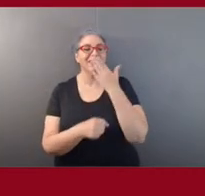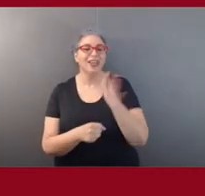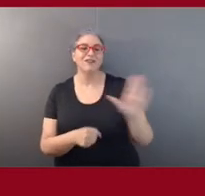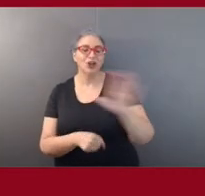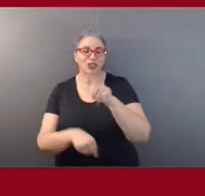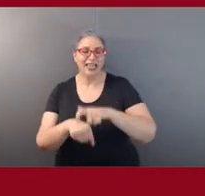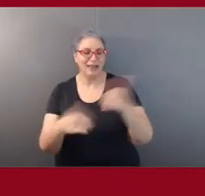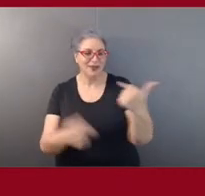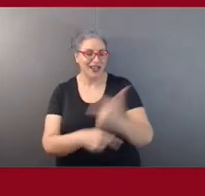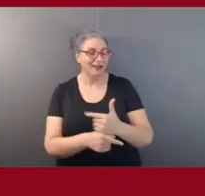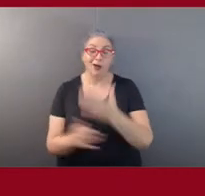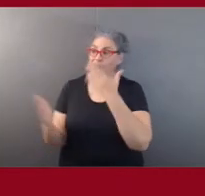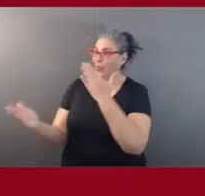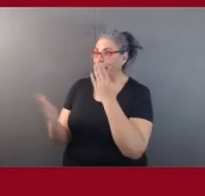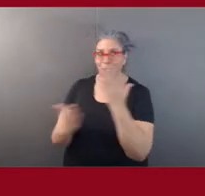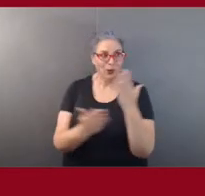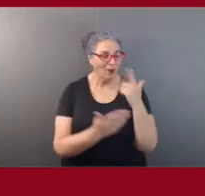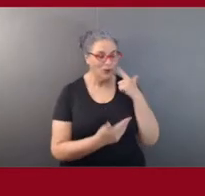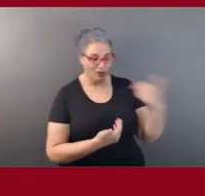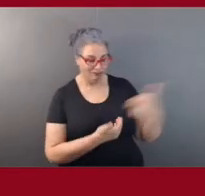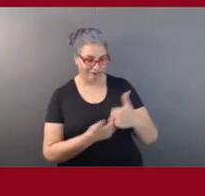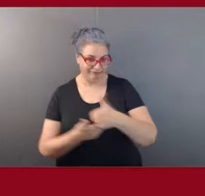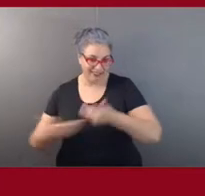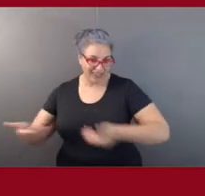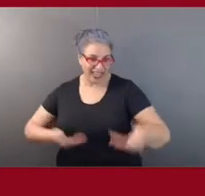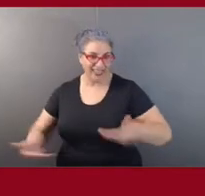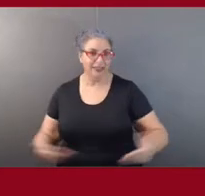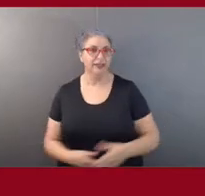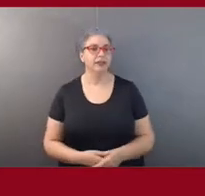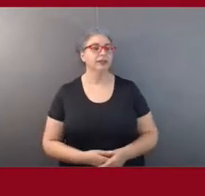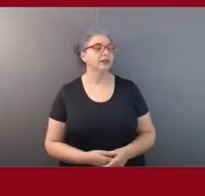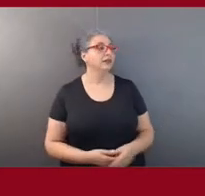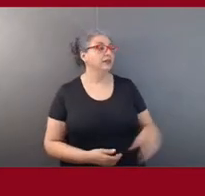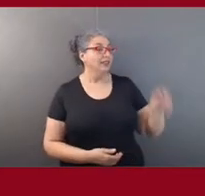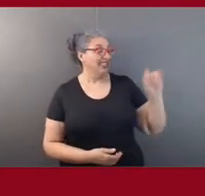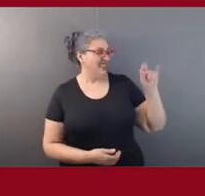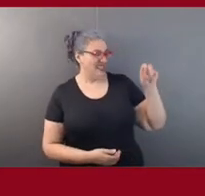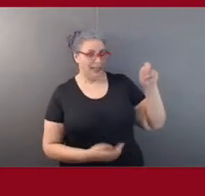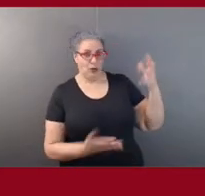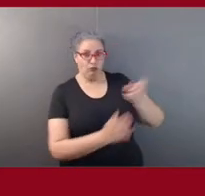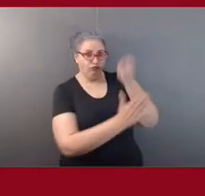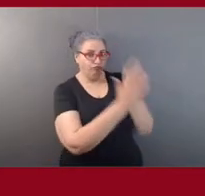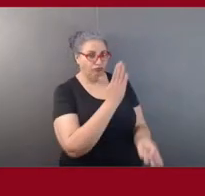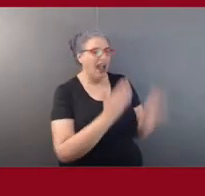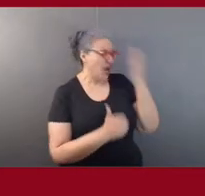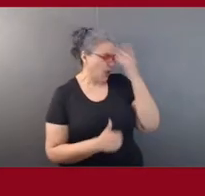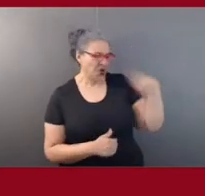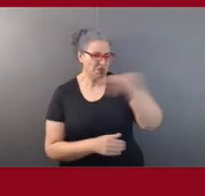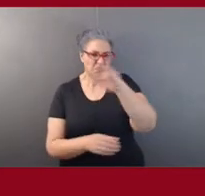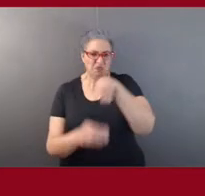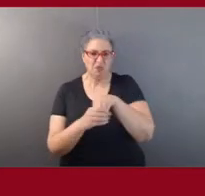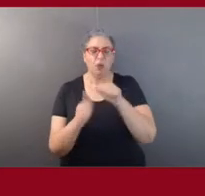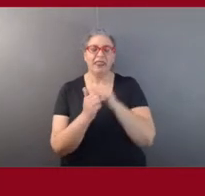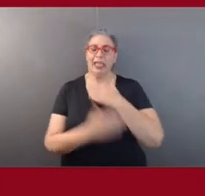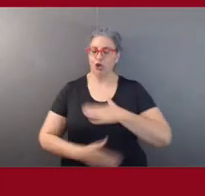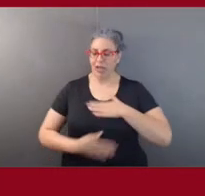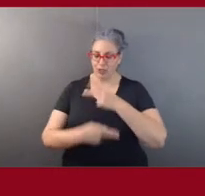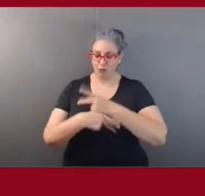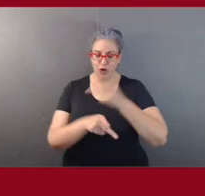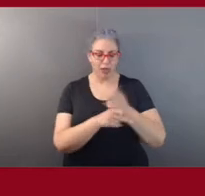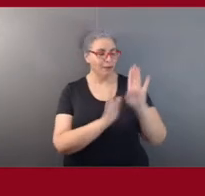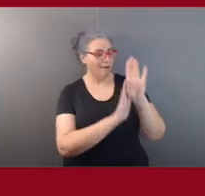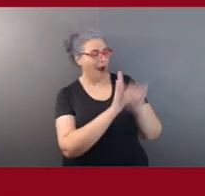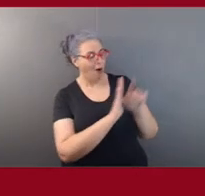us. All right, so let's jump right in. Now I know you all come from entertainment production backgrounds and have built these